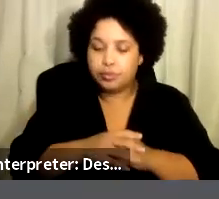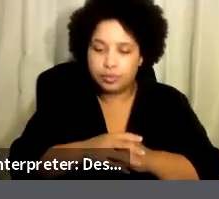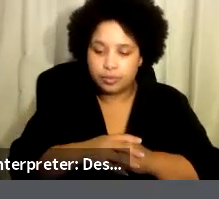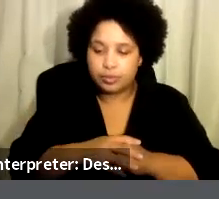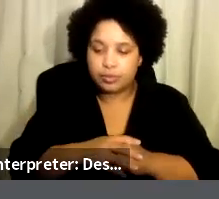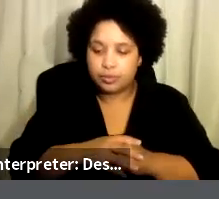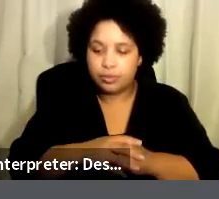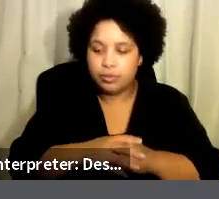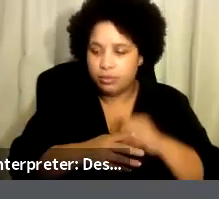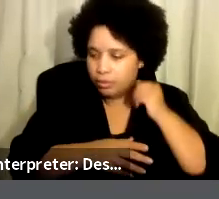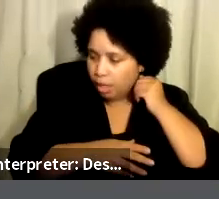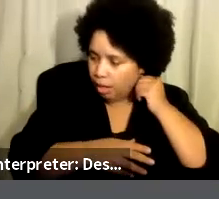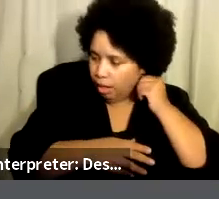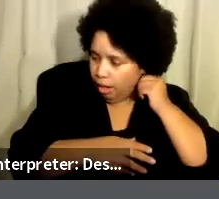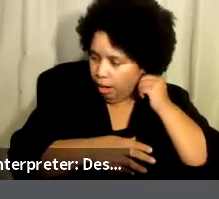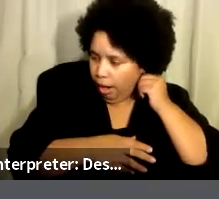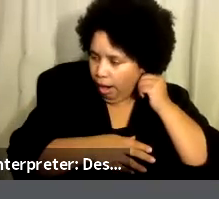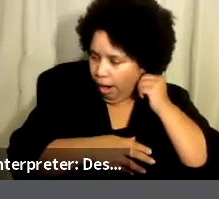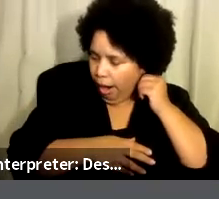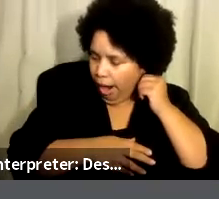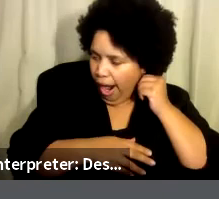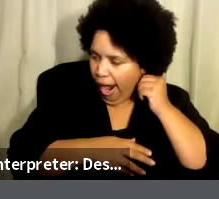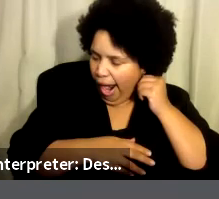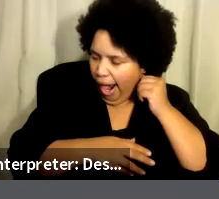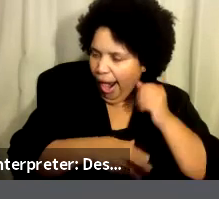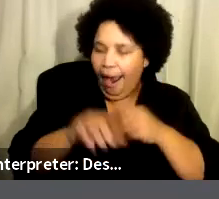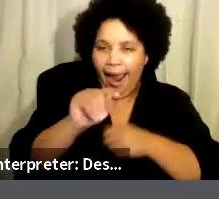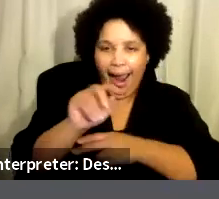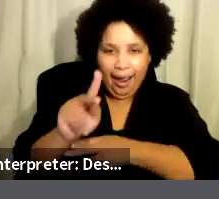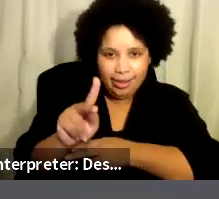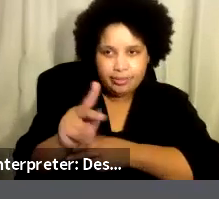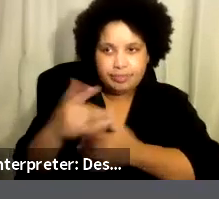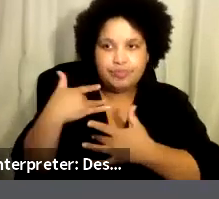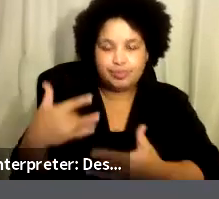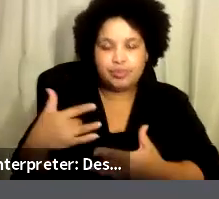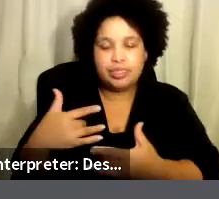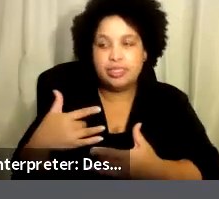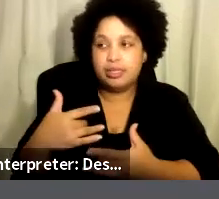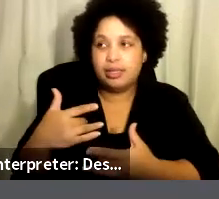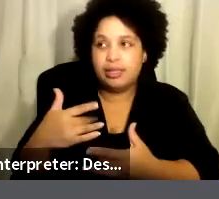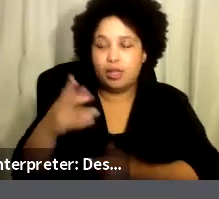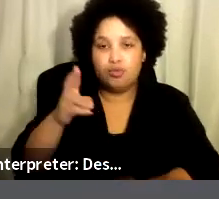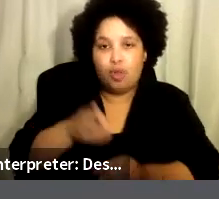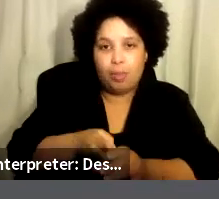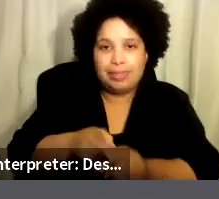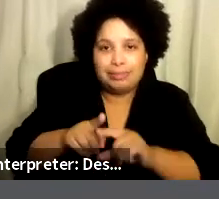that enrollment is usually based on your home address. For preschool, is there